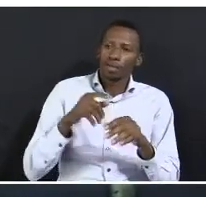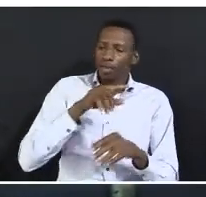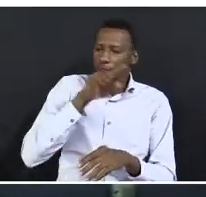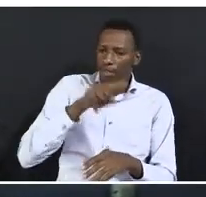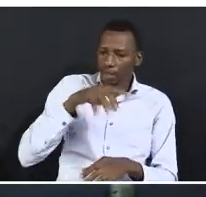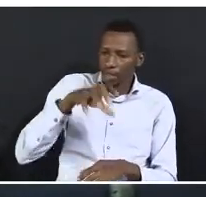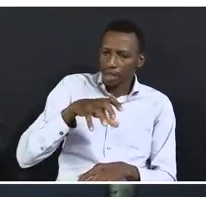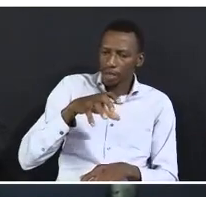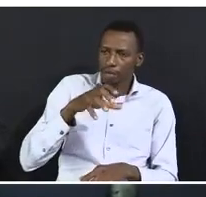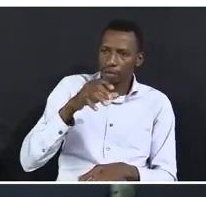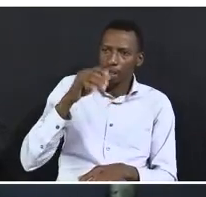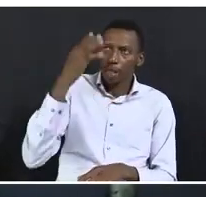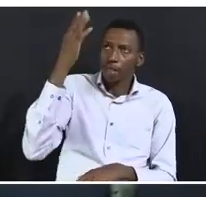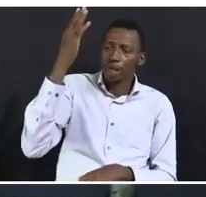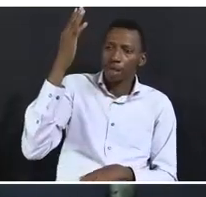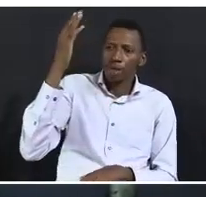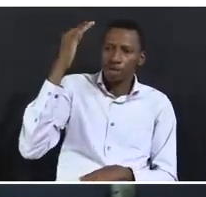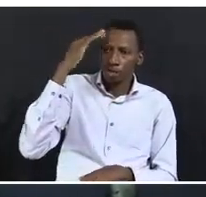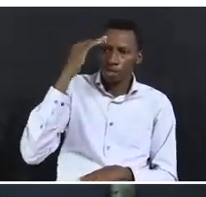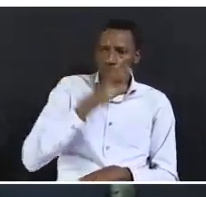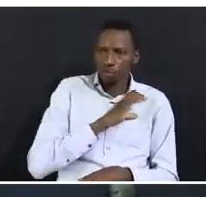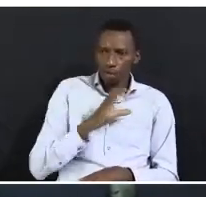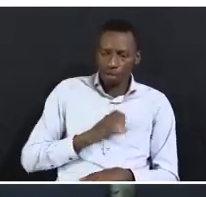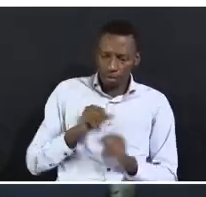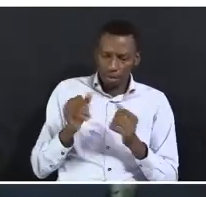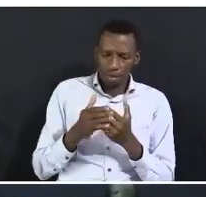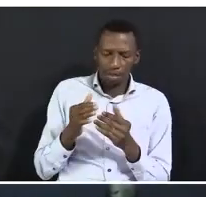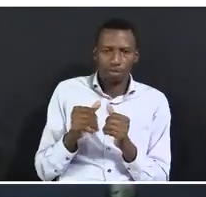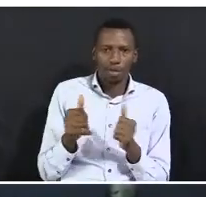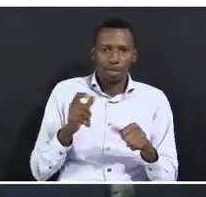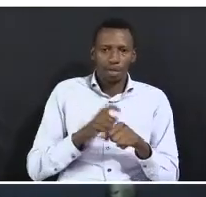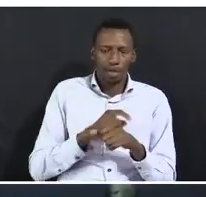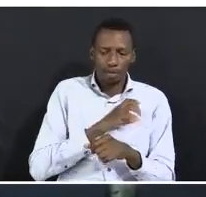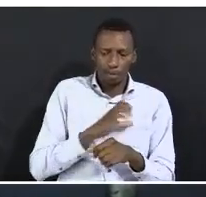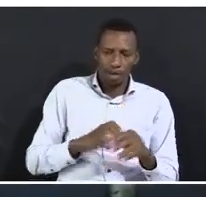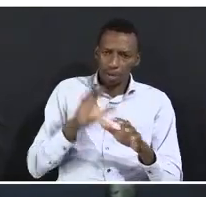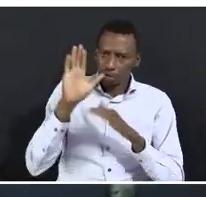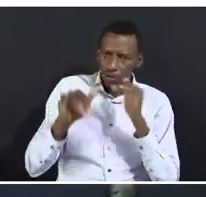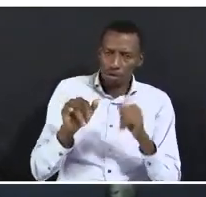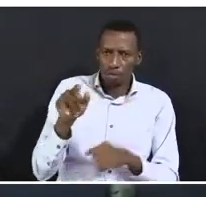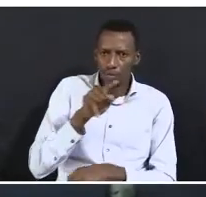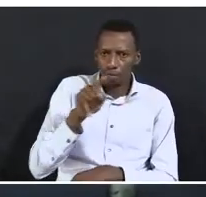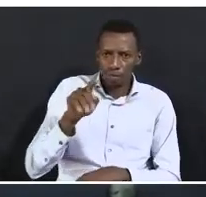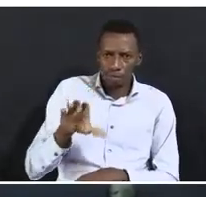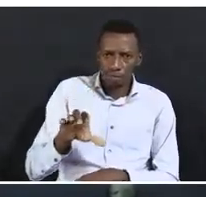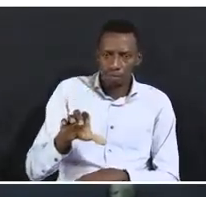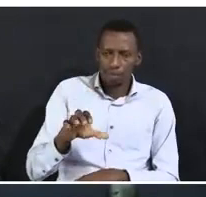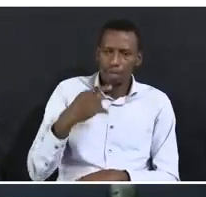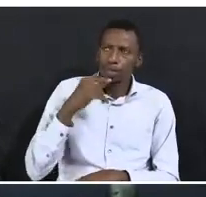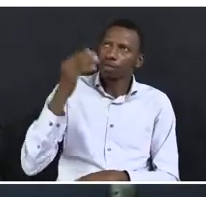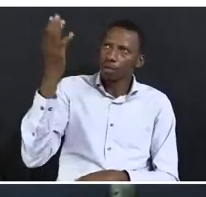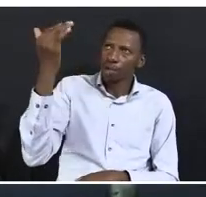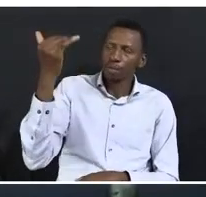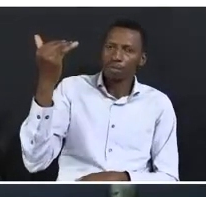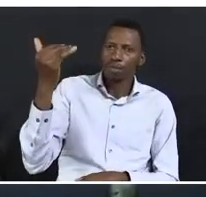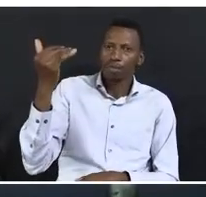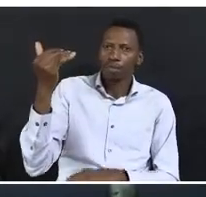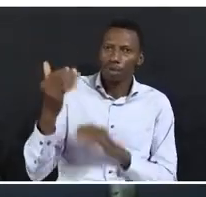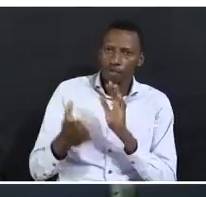can handle them truthlessly. So when Christ calls Zacchaeus, and then he says, come down